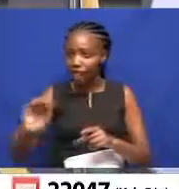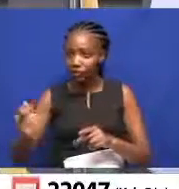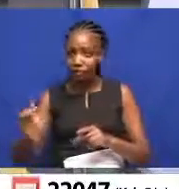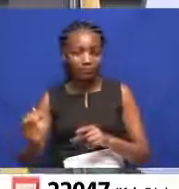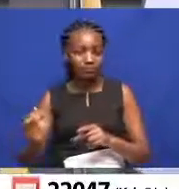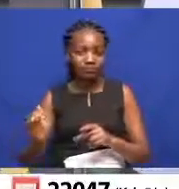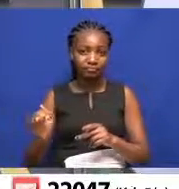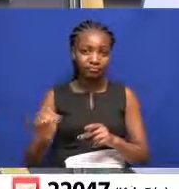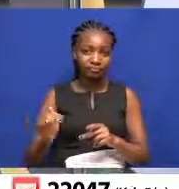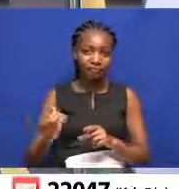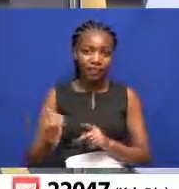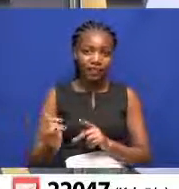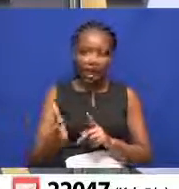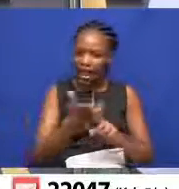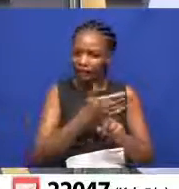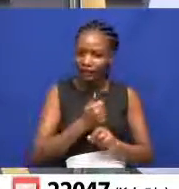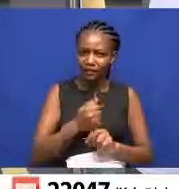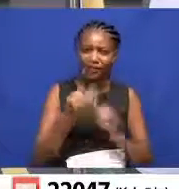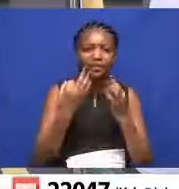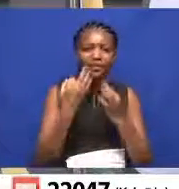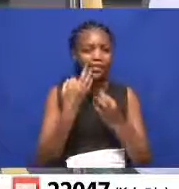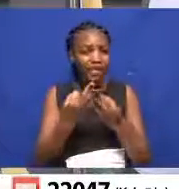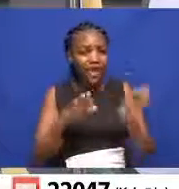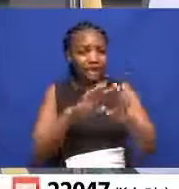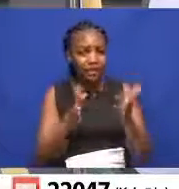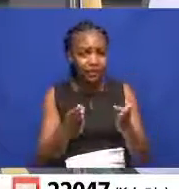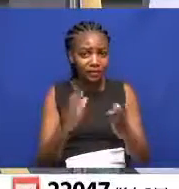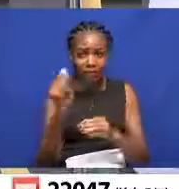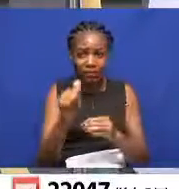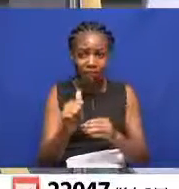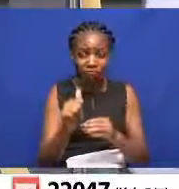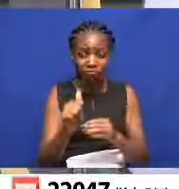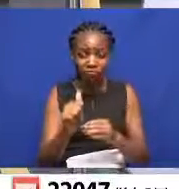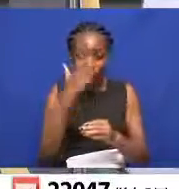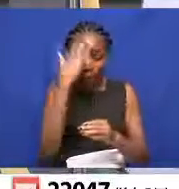minimum threshold of 300 isolation beds is lack of good cash